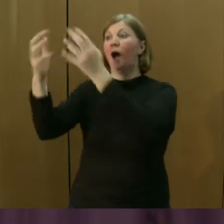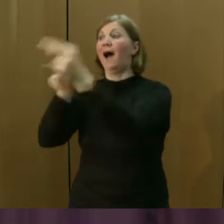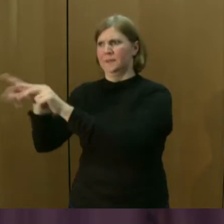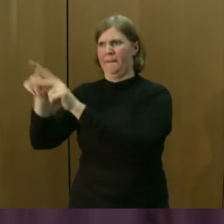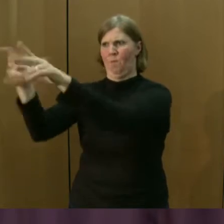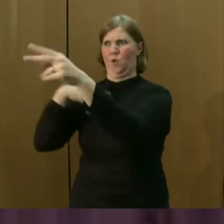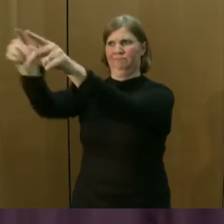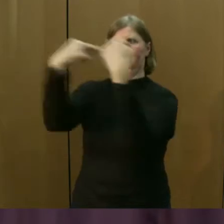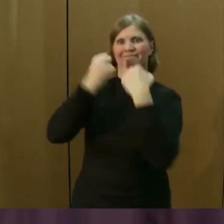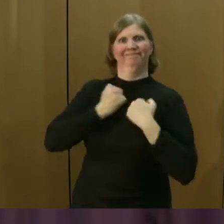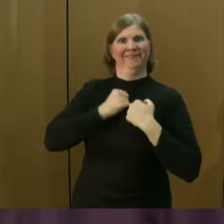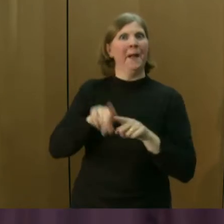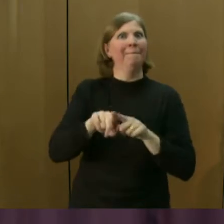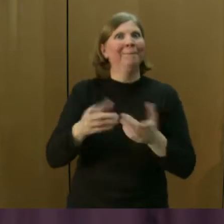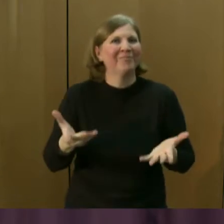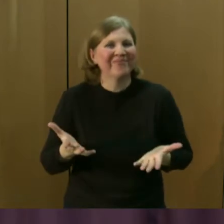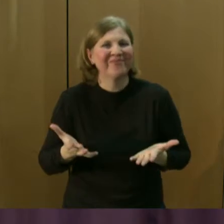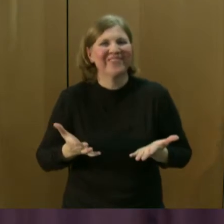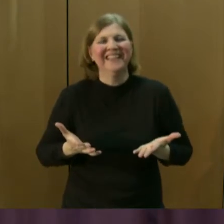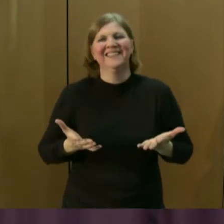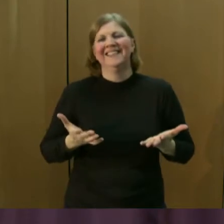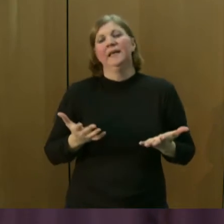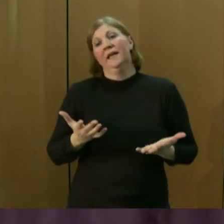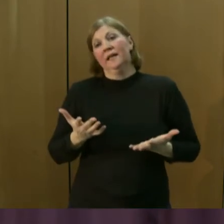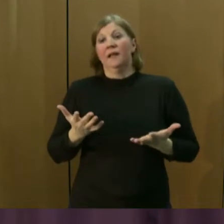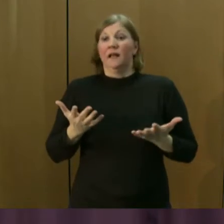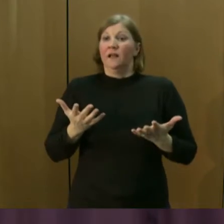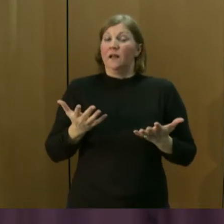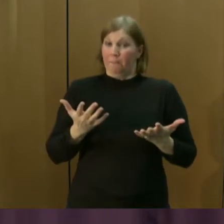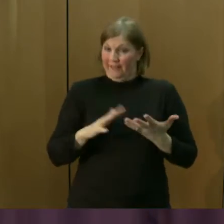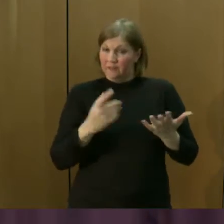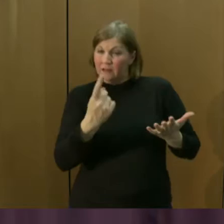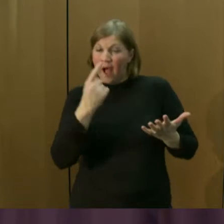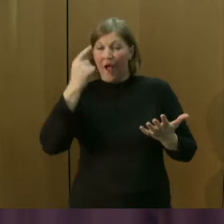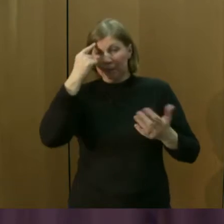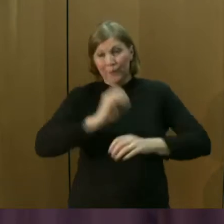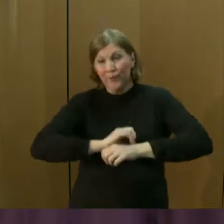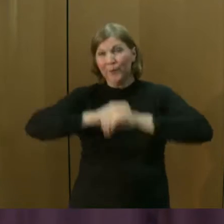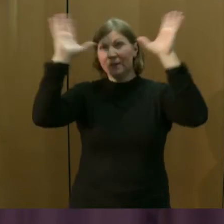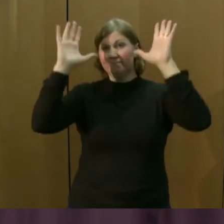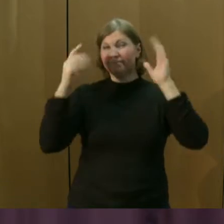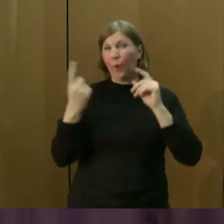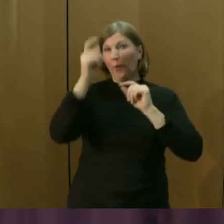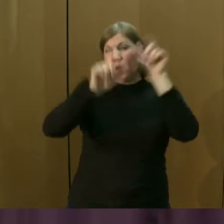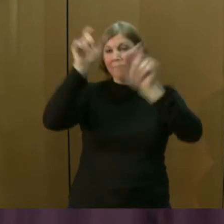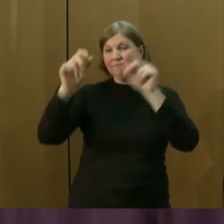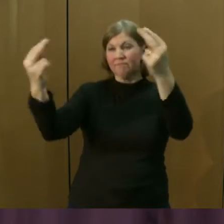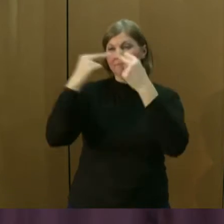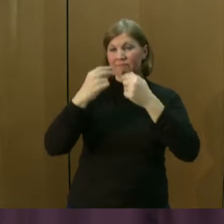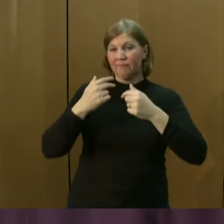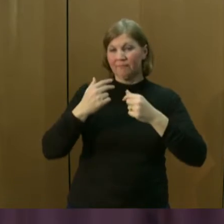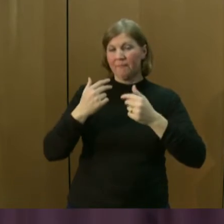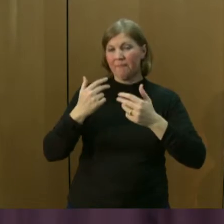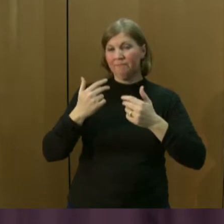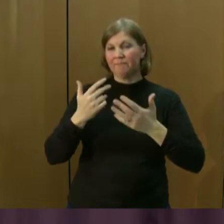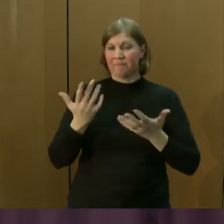will. But if you can actually identify who your ideal audience member is and think about how you're going to reach that person on the street when you're up here in Edinburgh, I think that would be